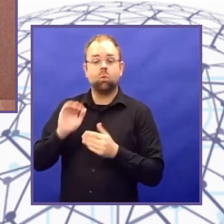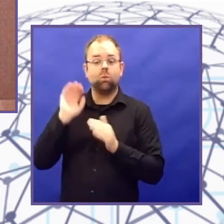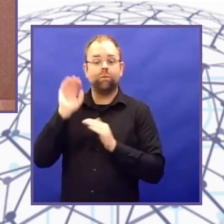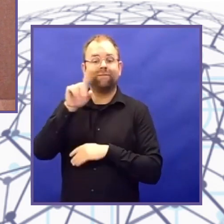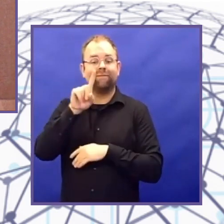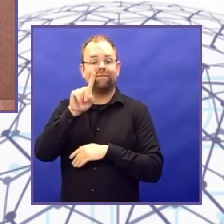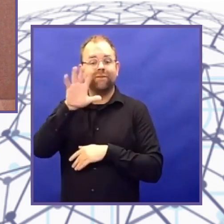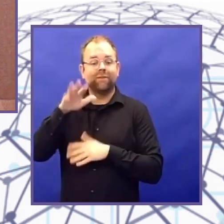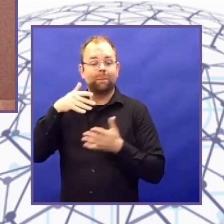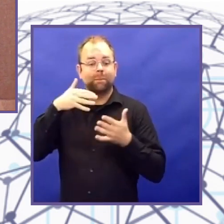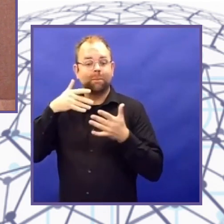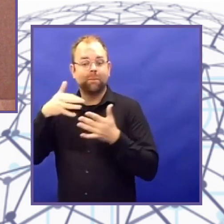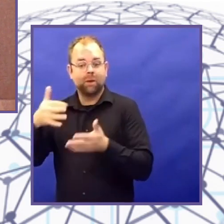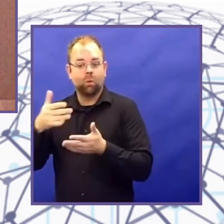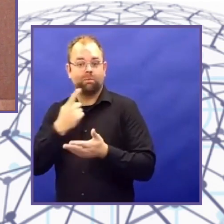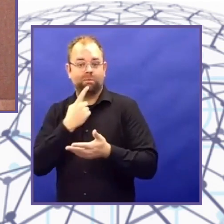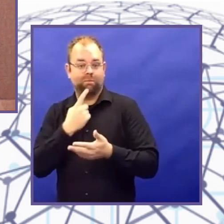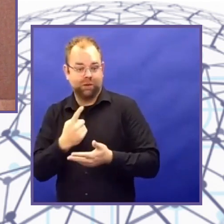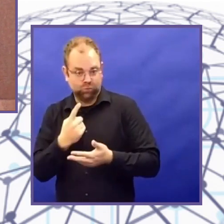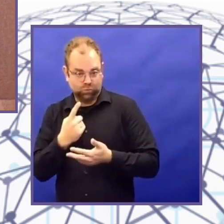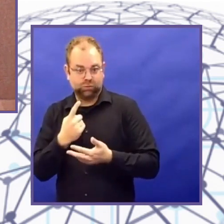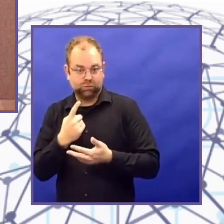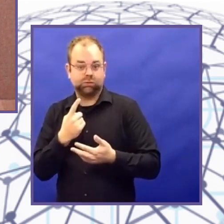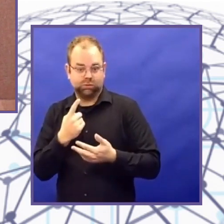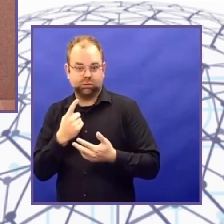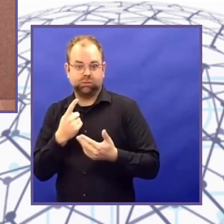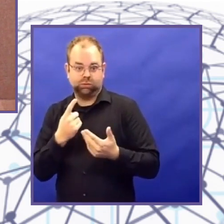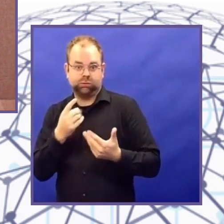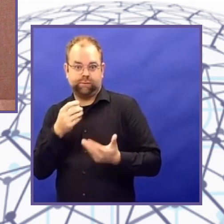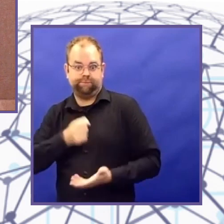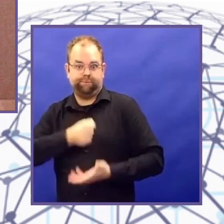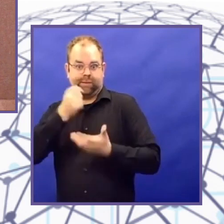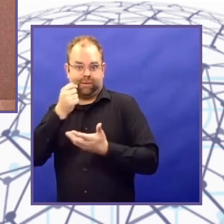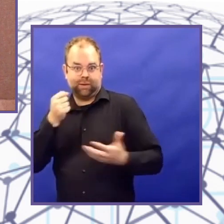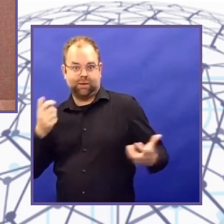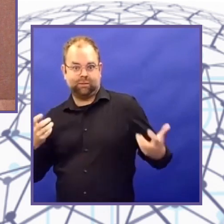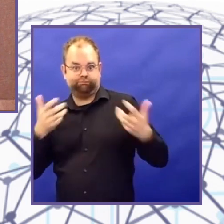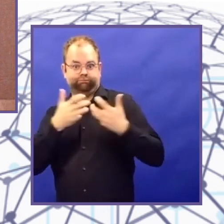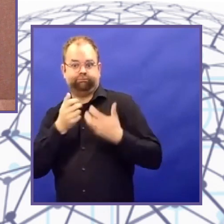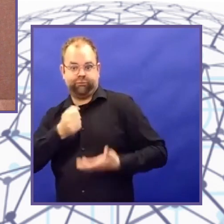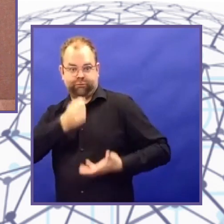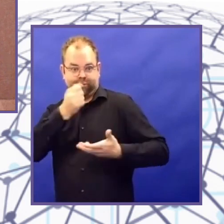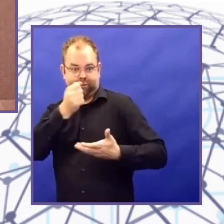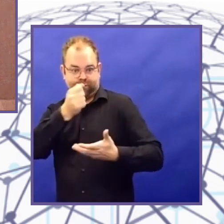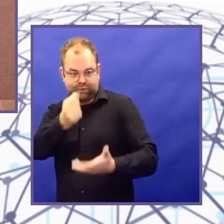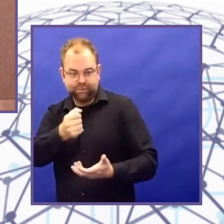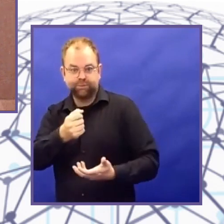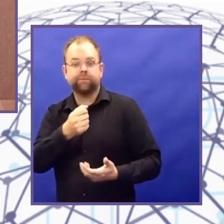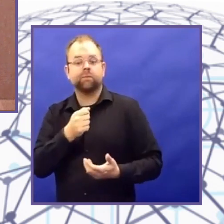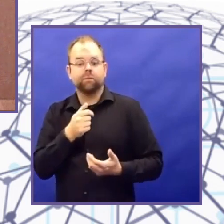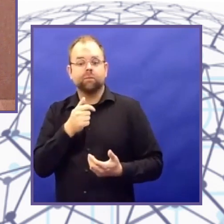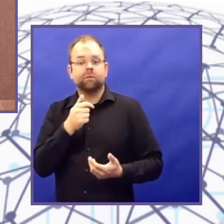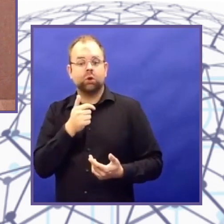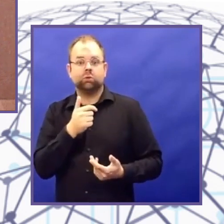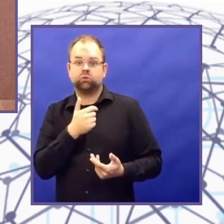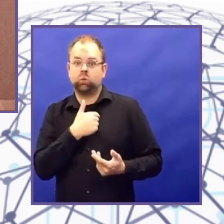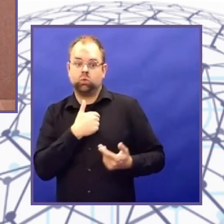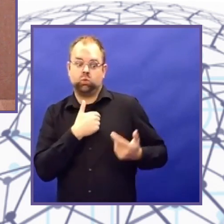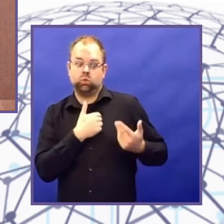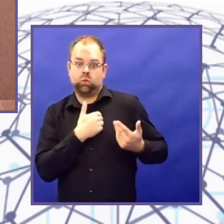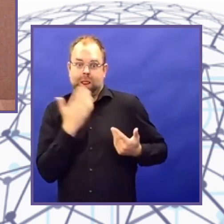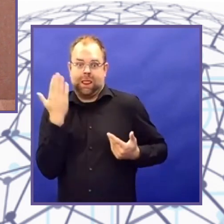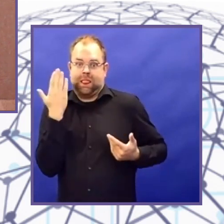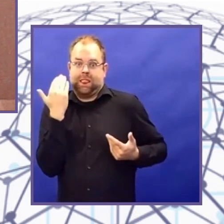conducted 15 AT country capacity assessments, supported 11 new